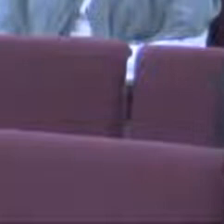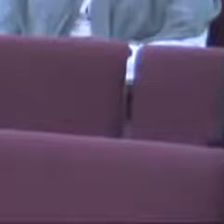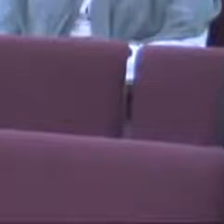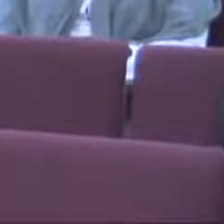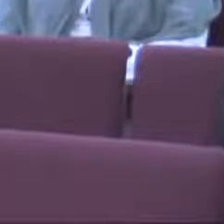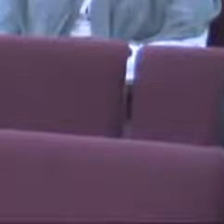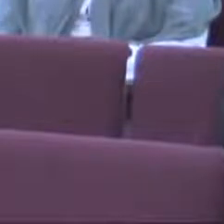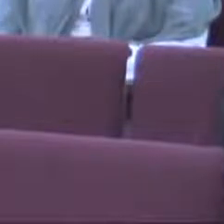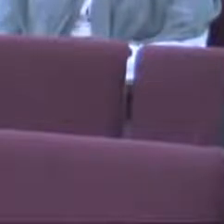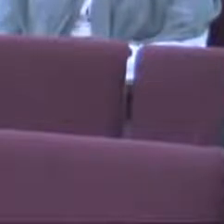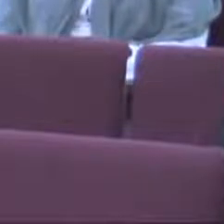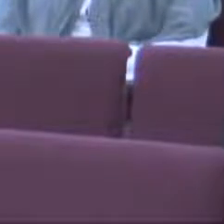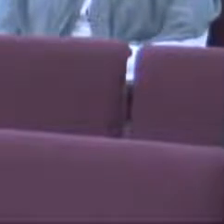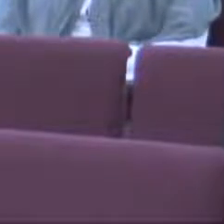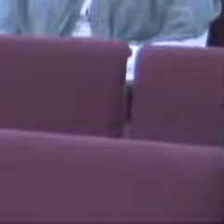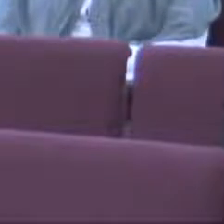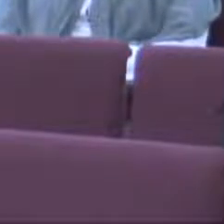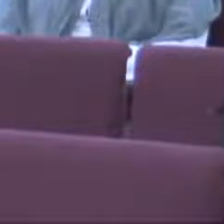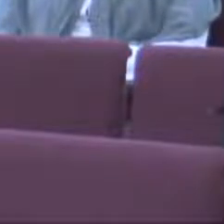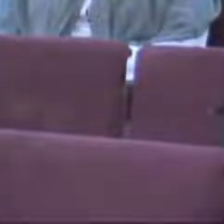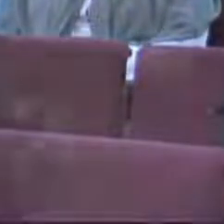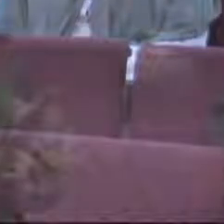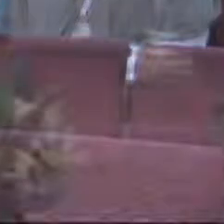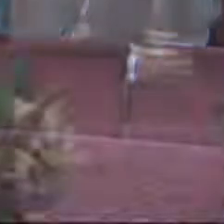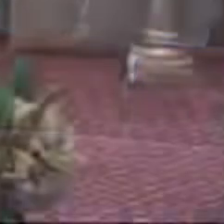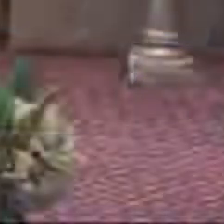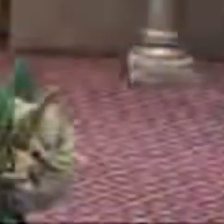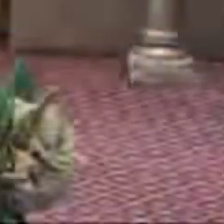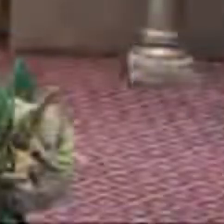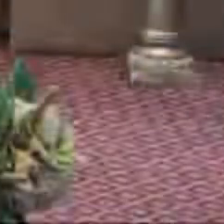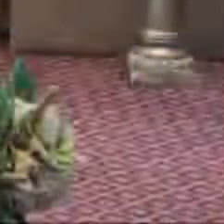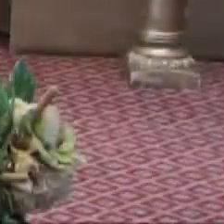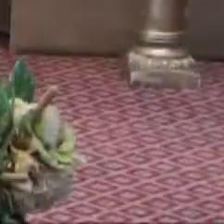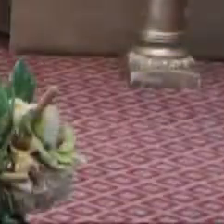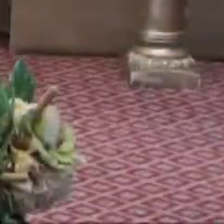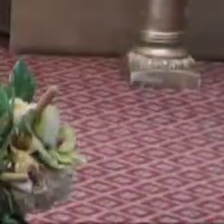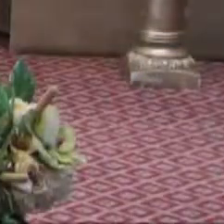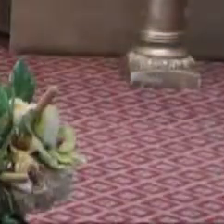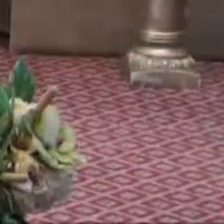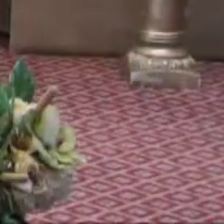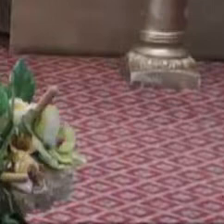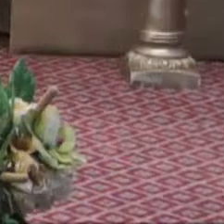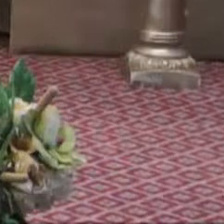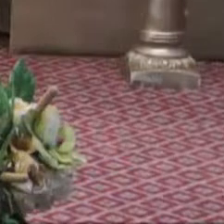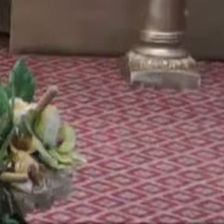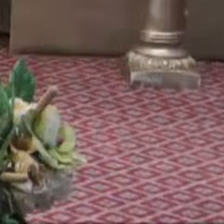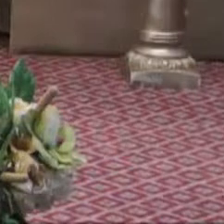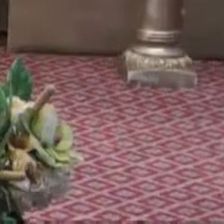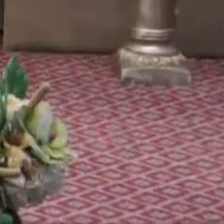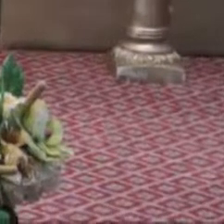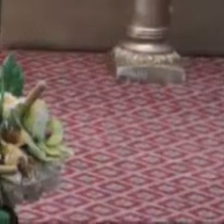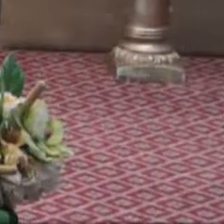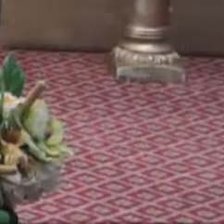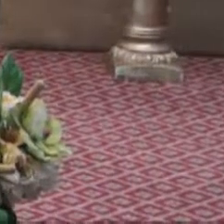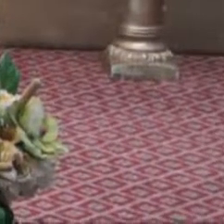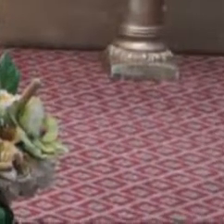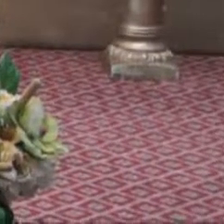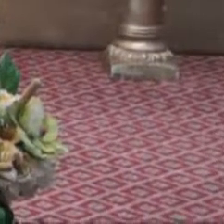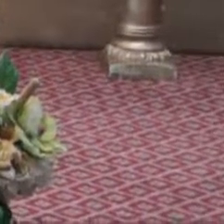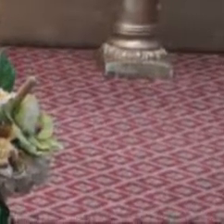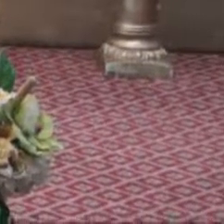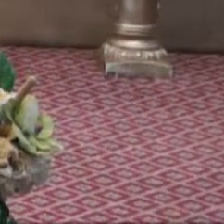Amen. Bramede, right? The prayer of faith shall do what? Save the sick. You're already